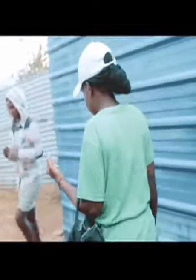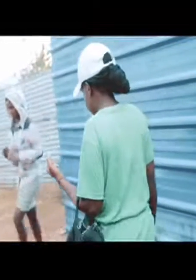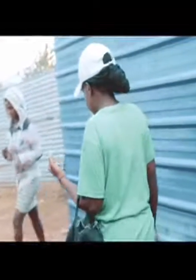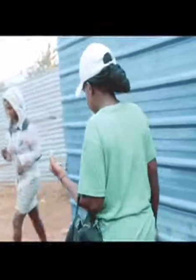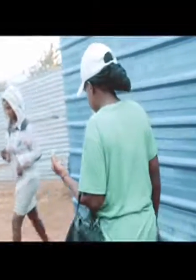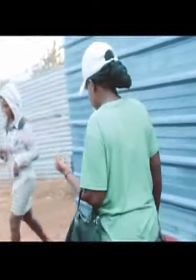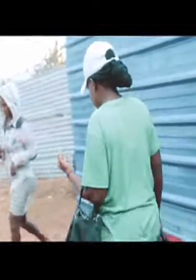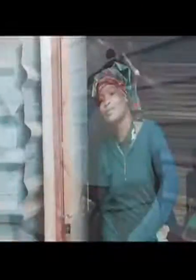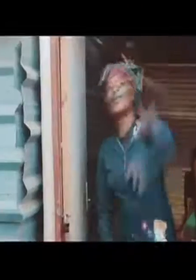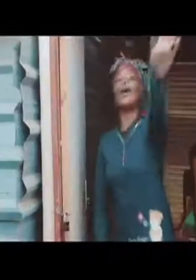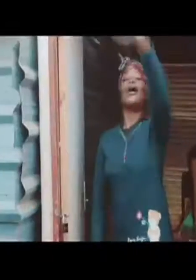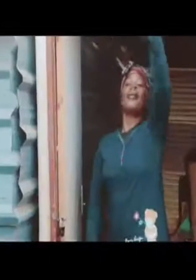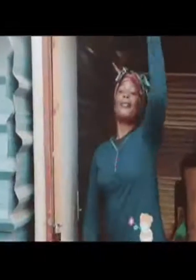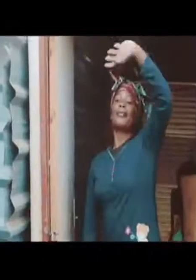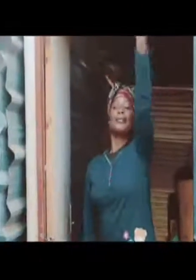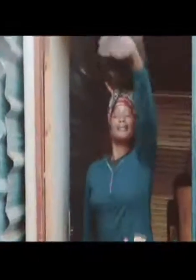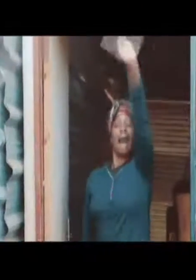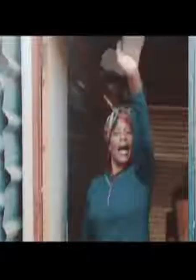Mama